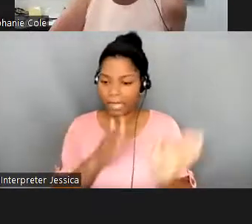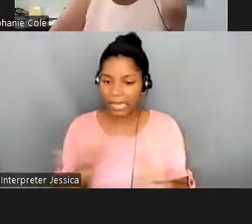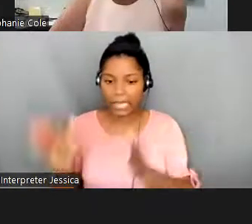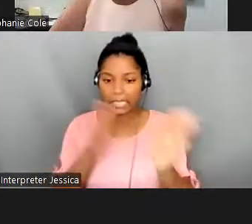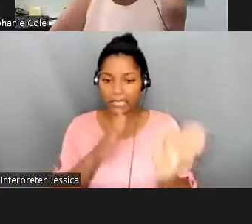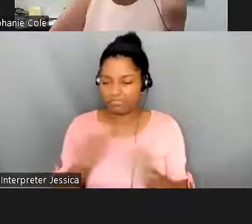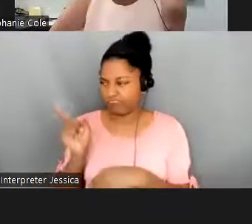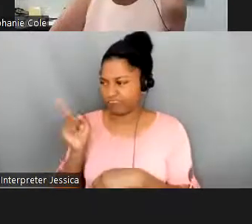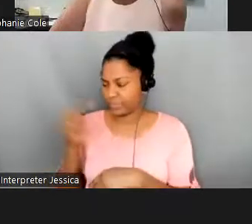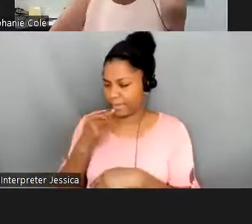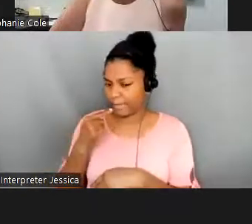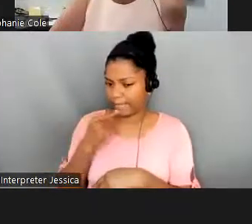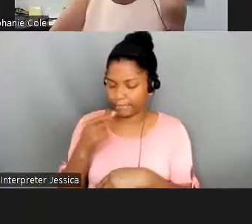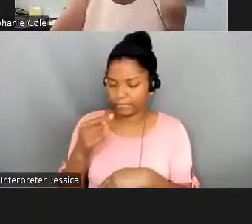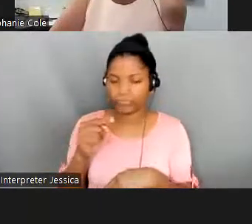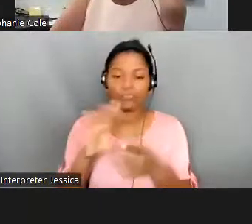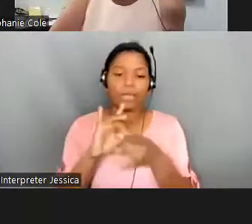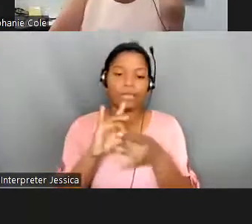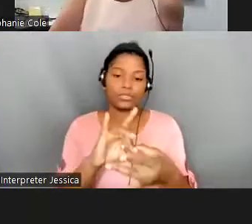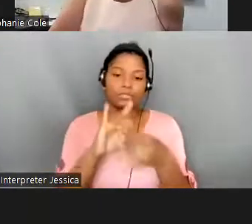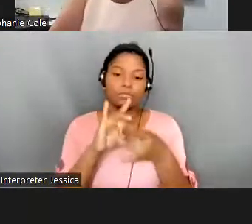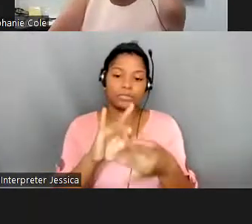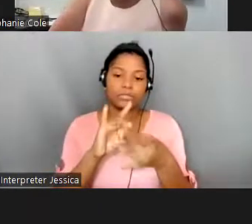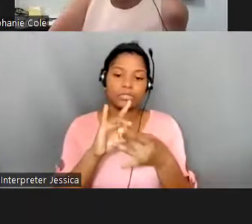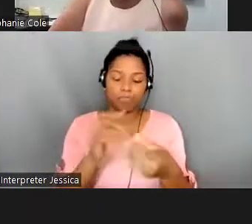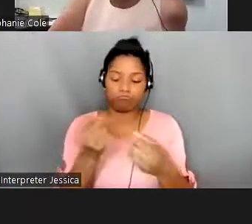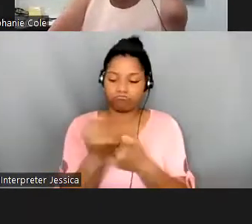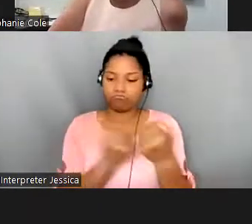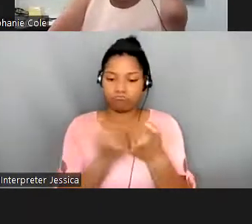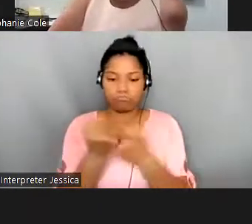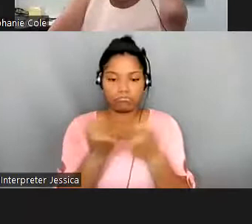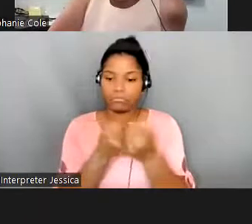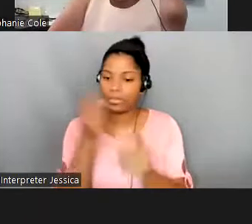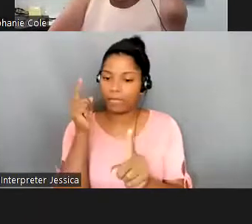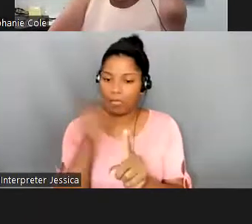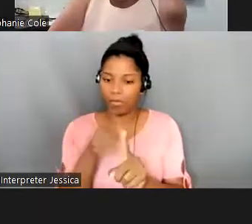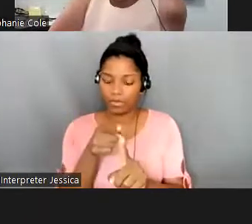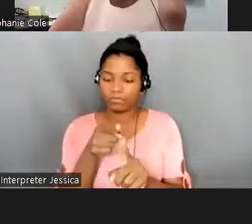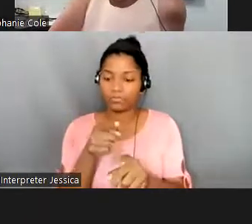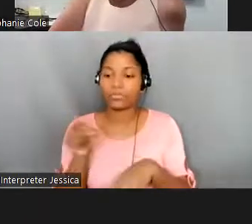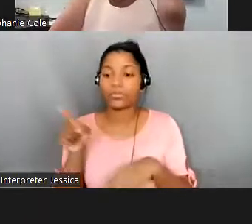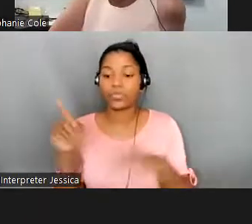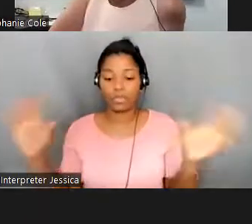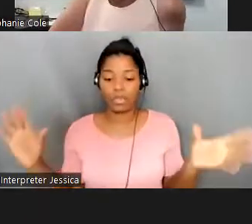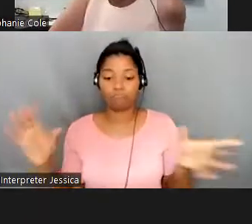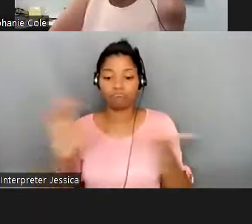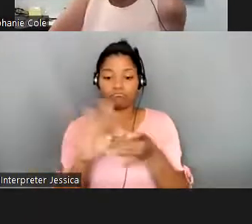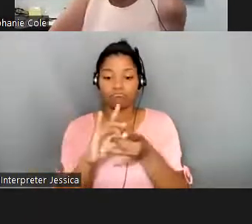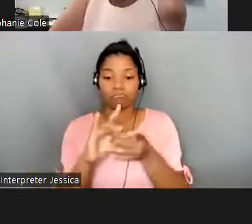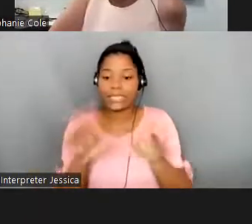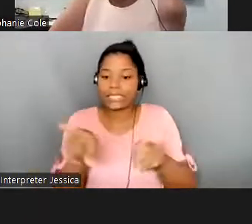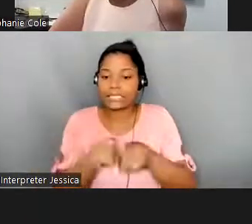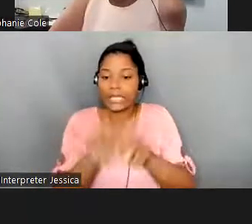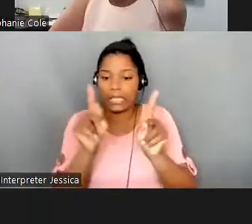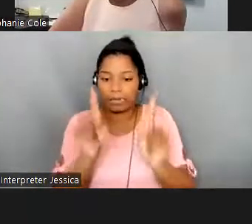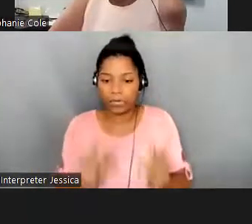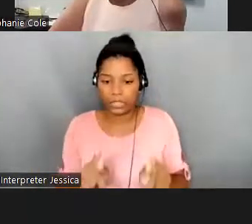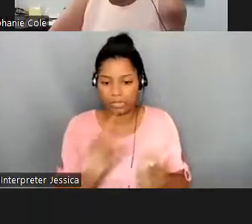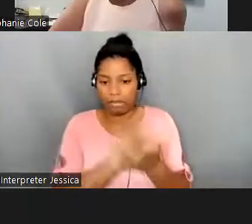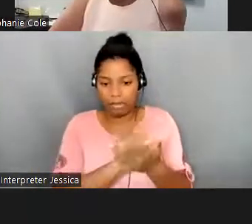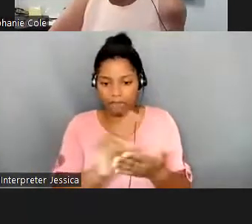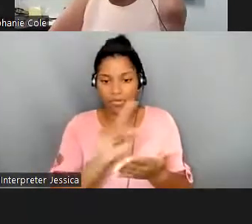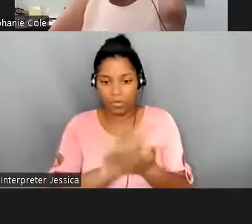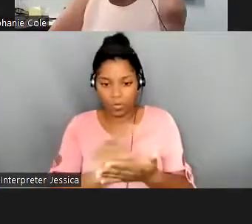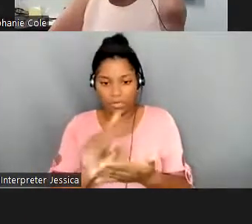said. It's about relationship building. And so they pair with the same person week after week for